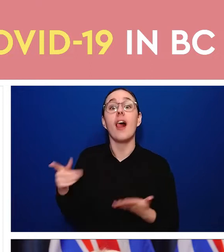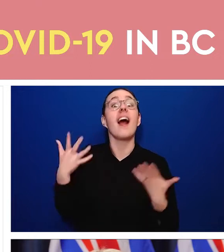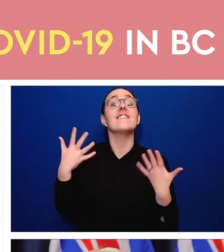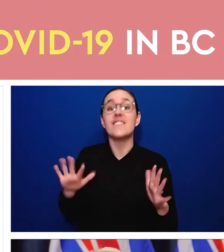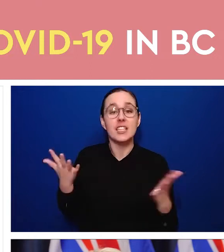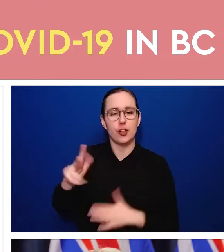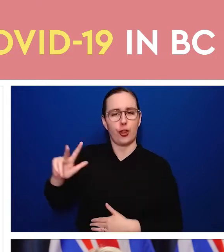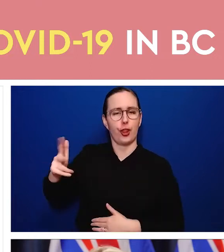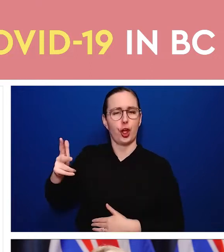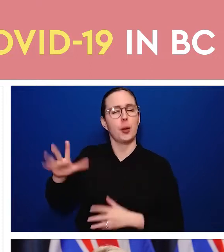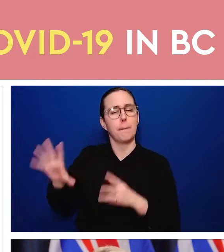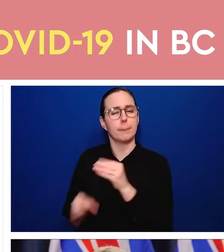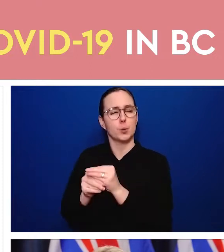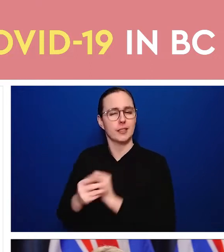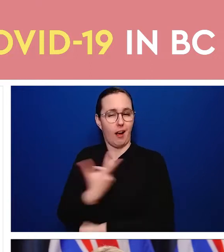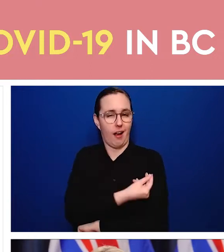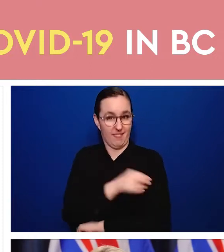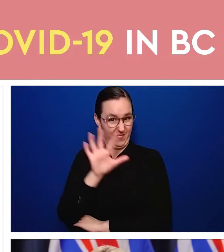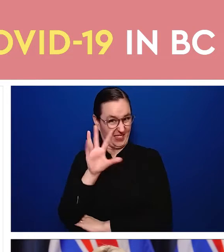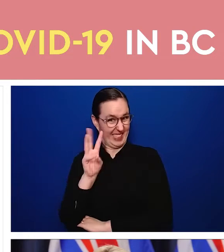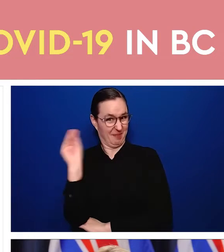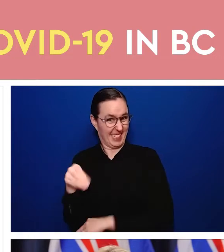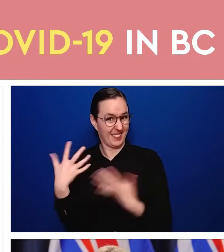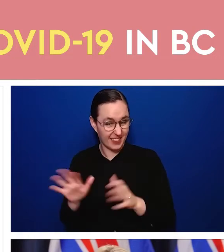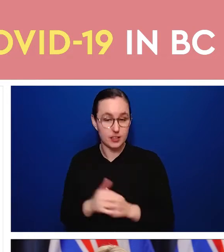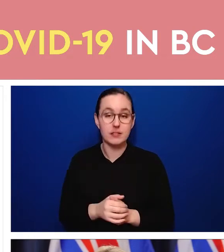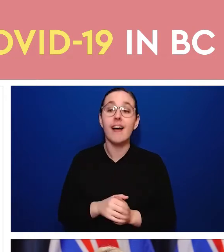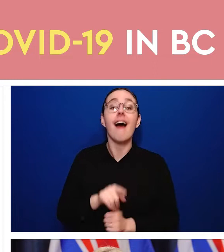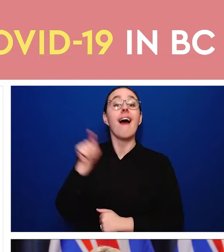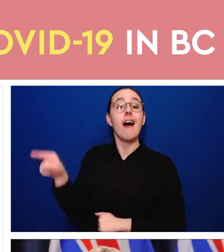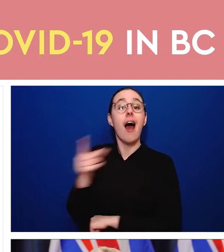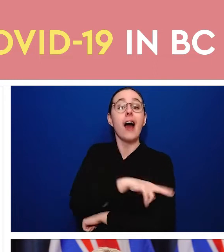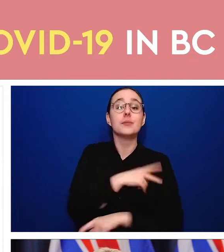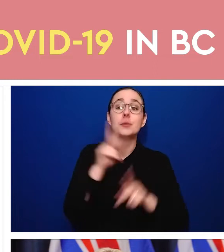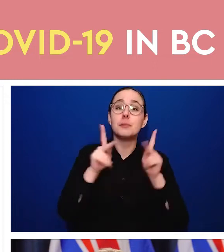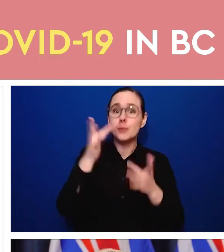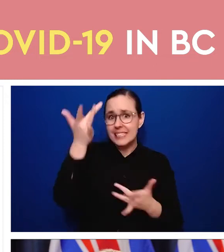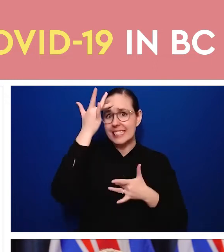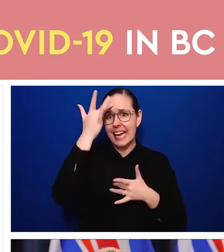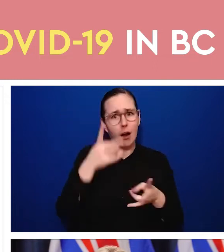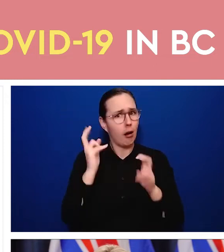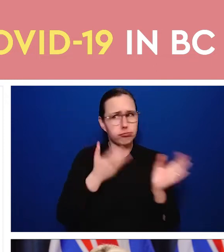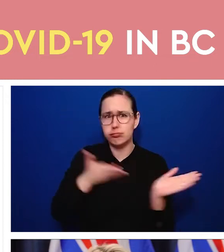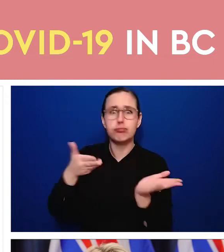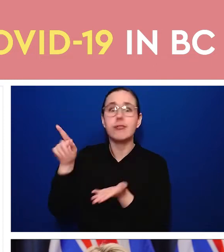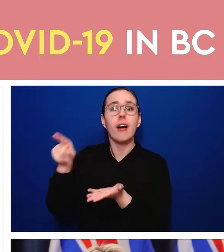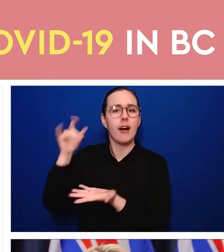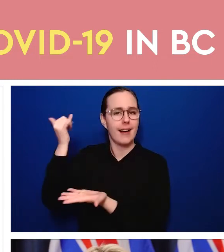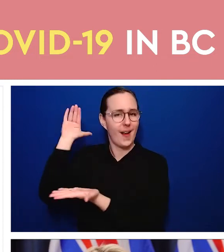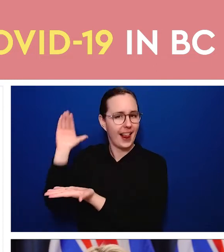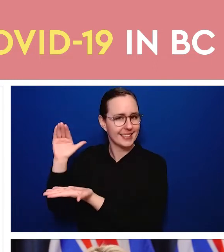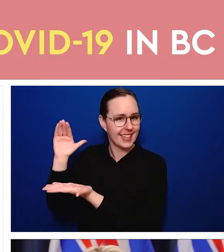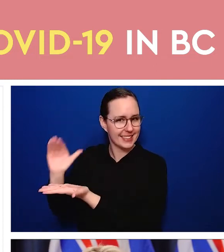decrease, which is also really good news. If we look at it in terms of